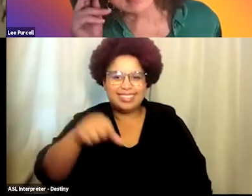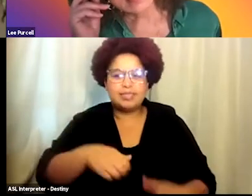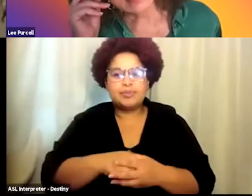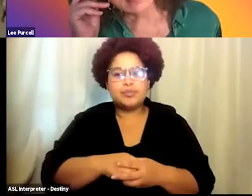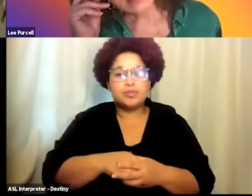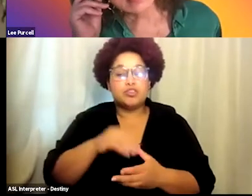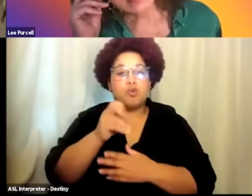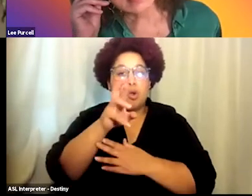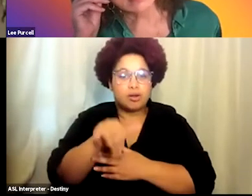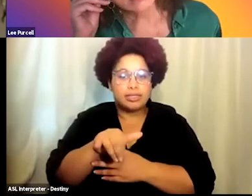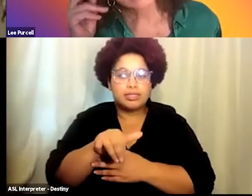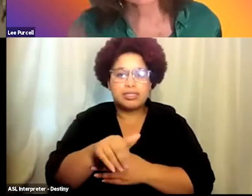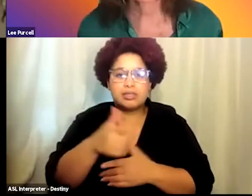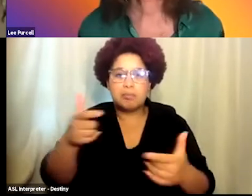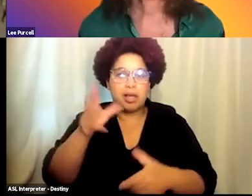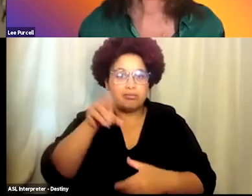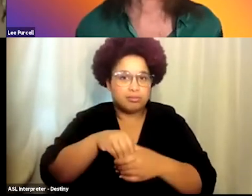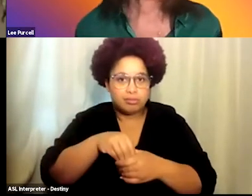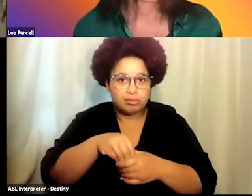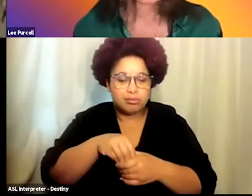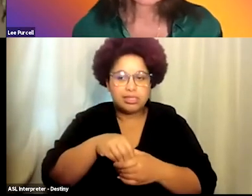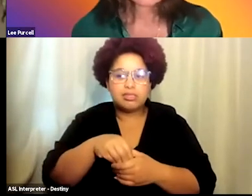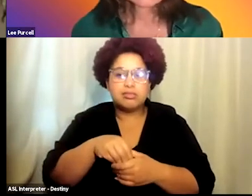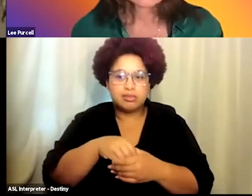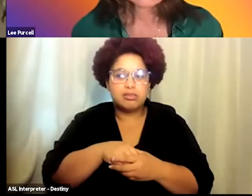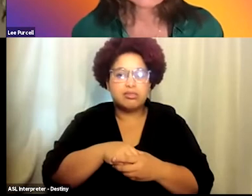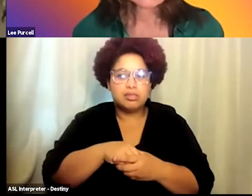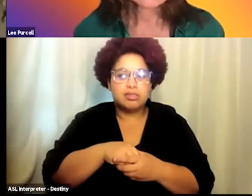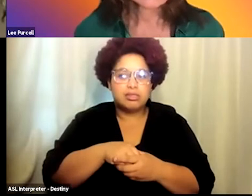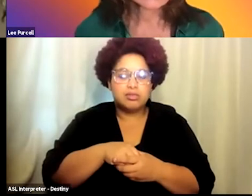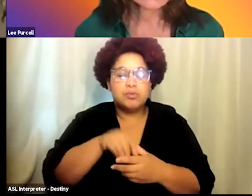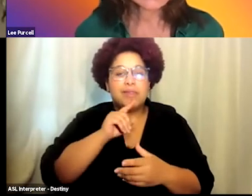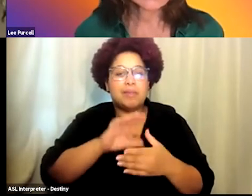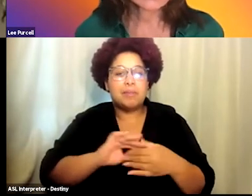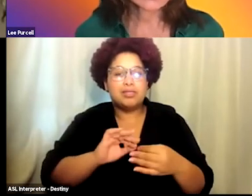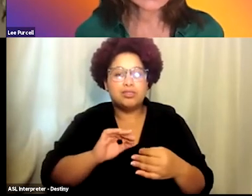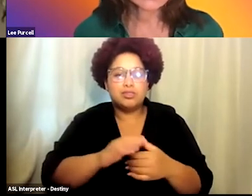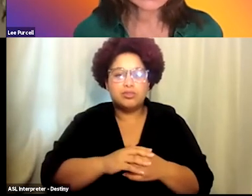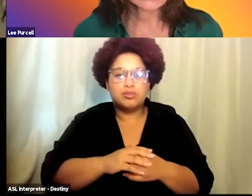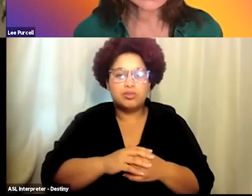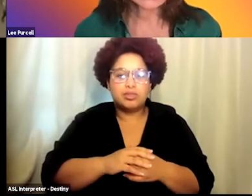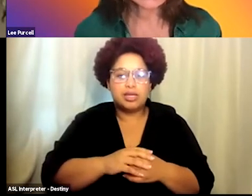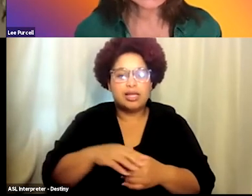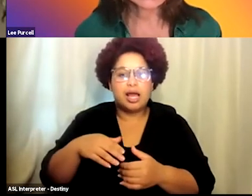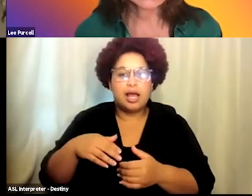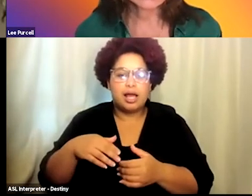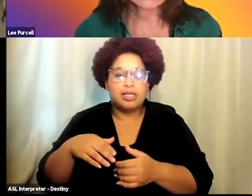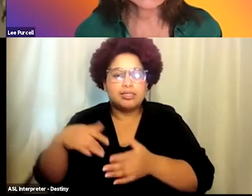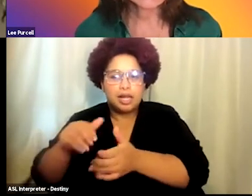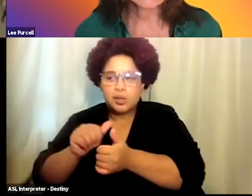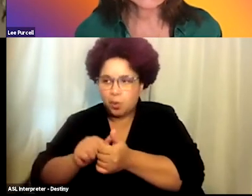So Corey is a big part of it. And basically the message, and I studied with Corey for many